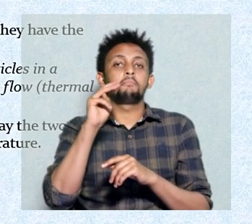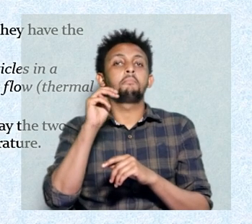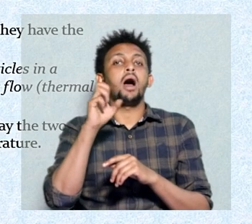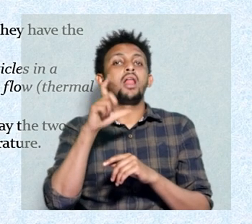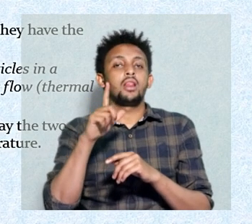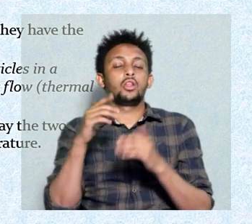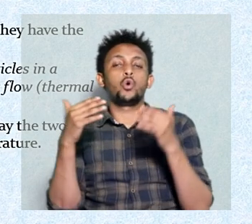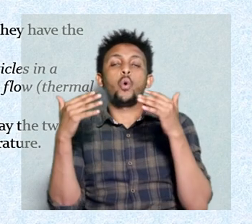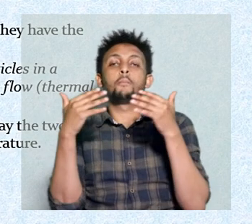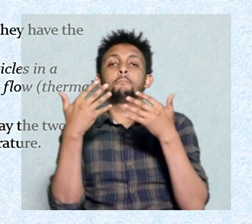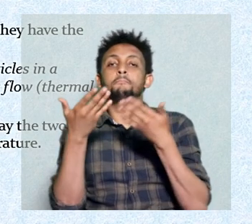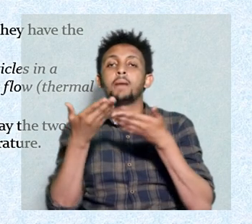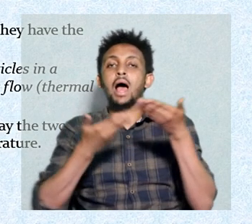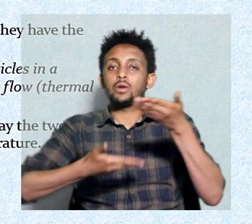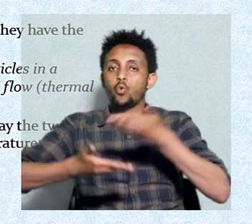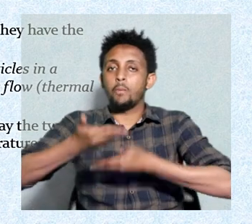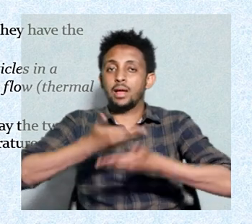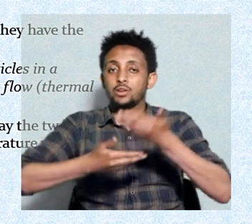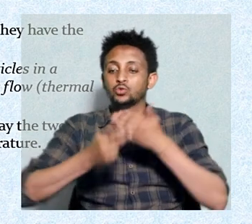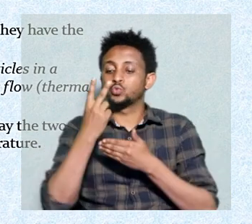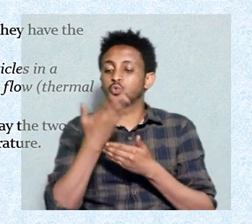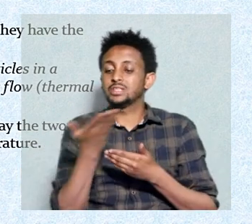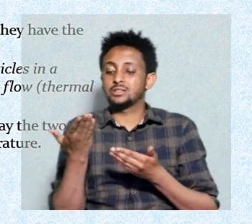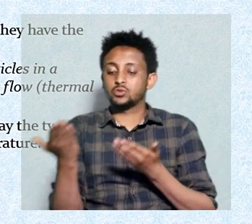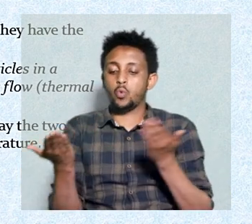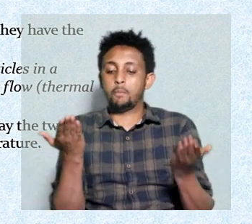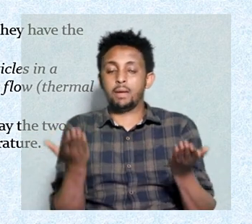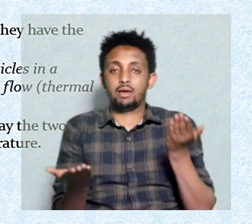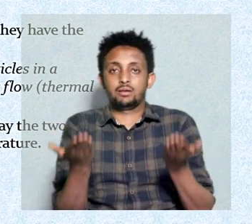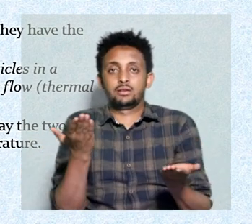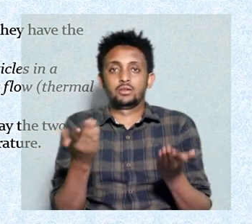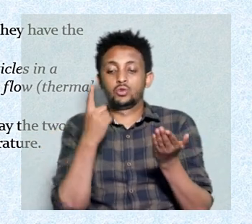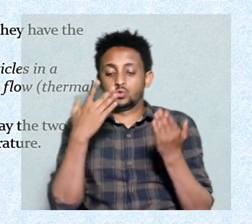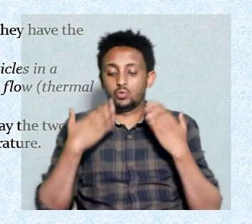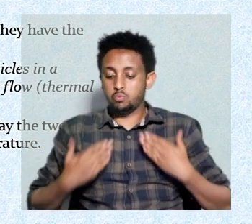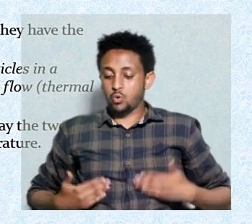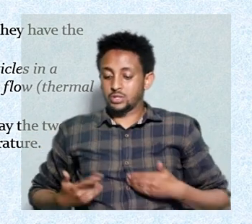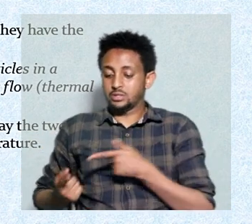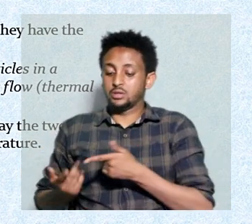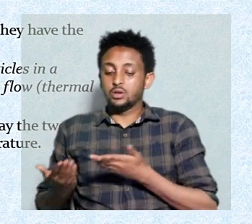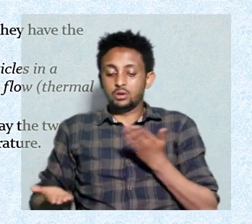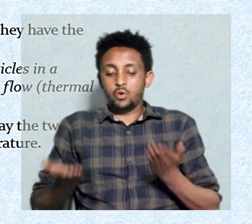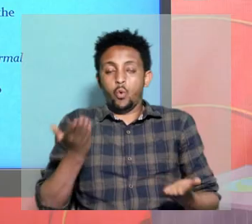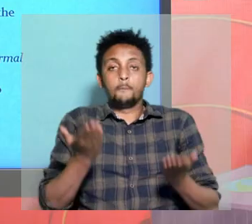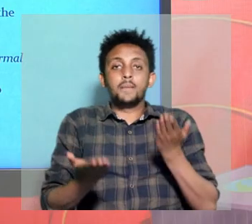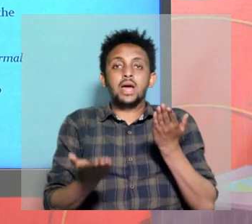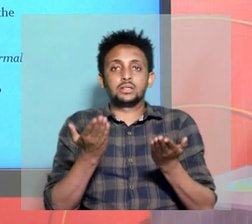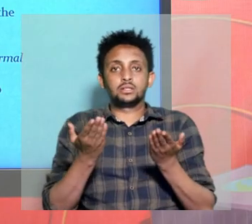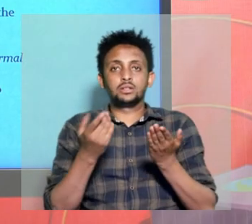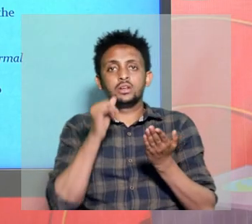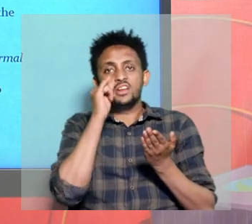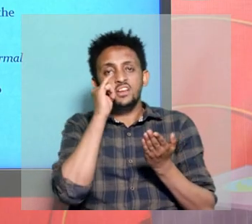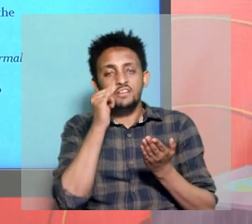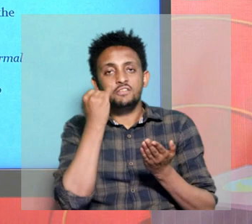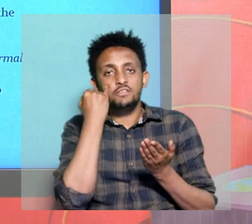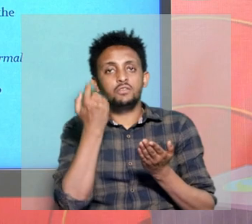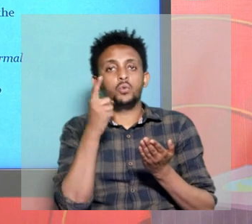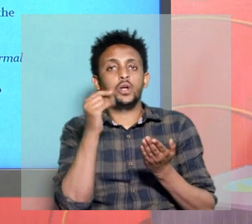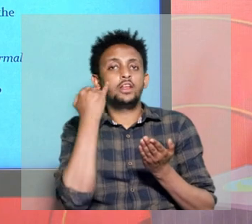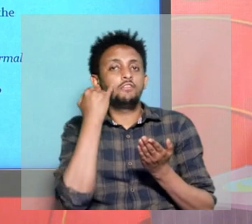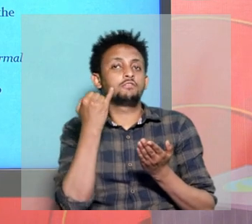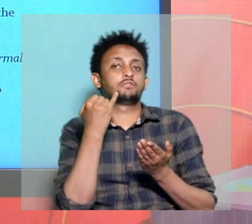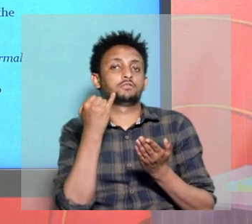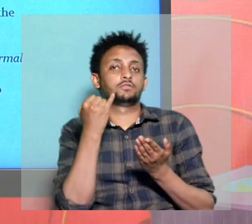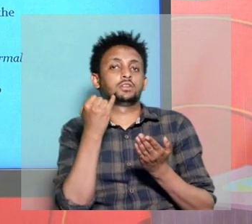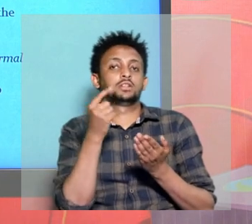a comparative term which tries to compare two things. So that two bodies are said to be in thermal equilibrium if and only if they have the